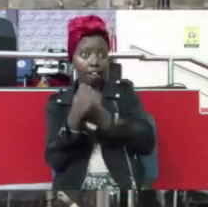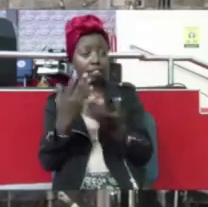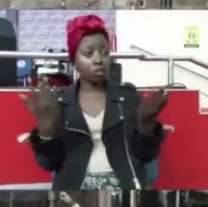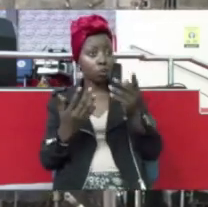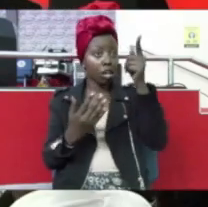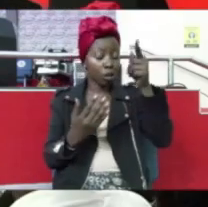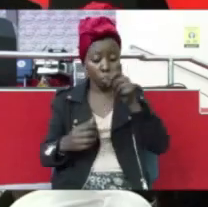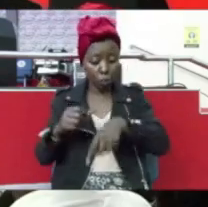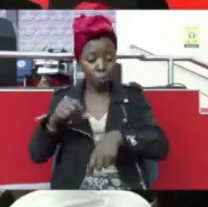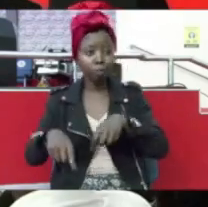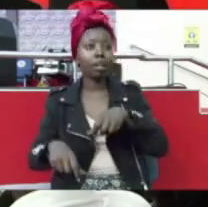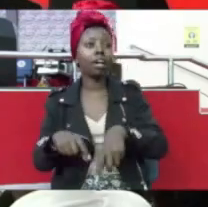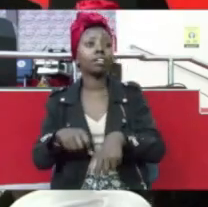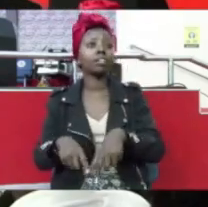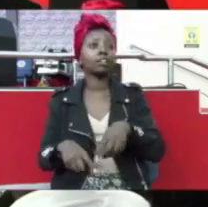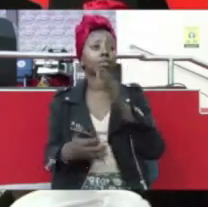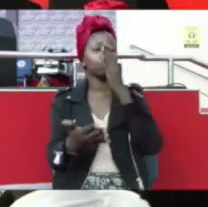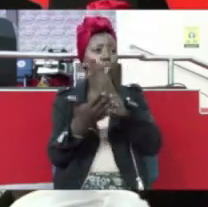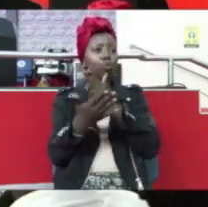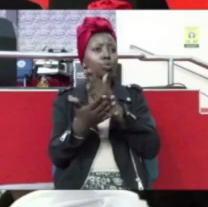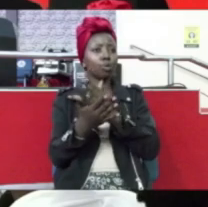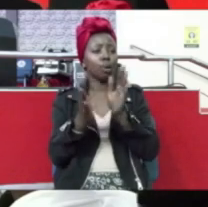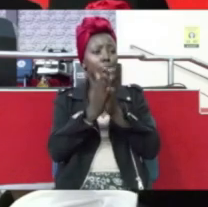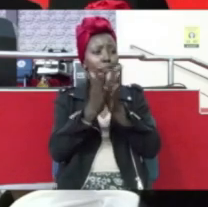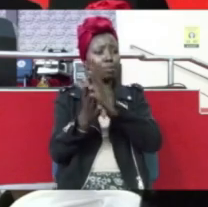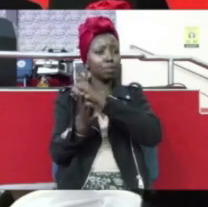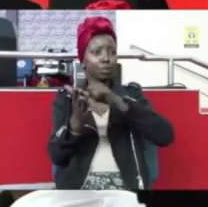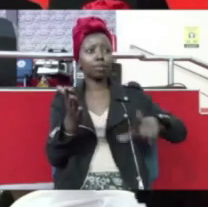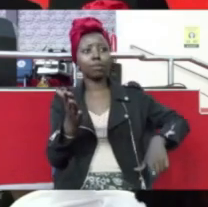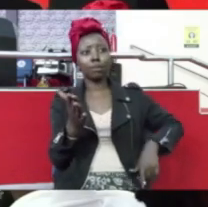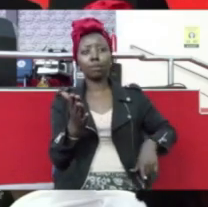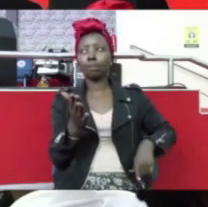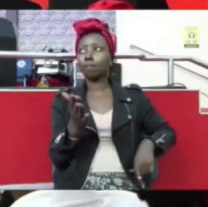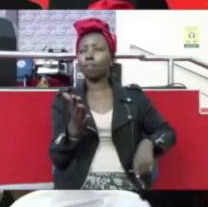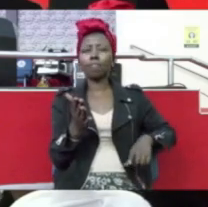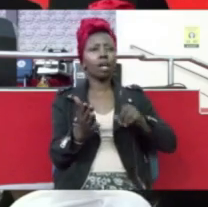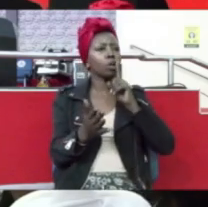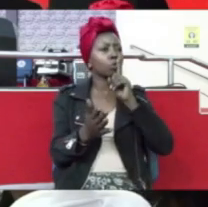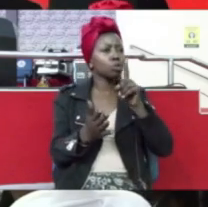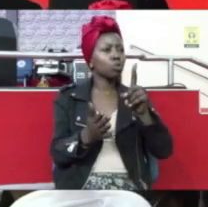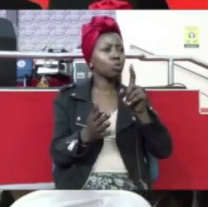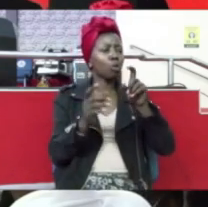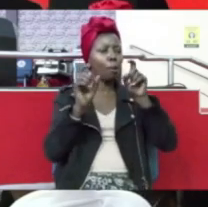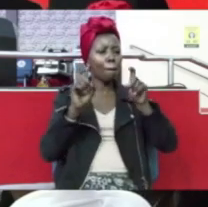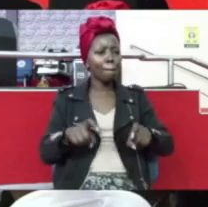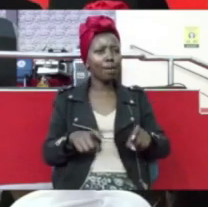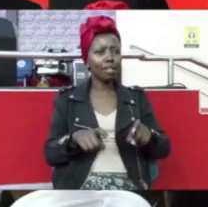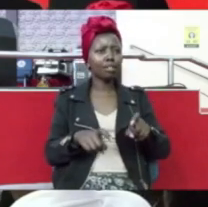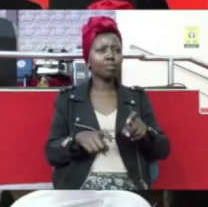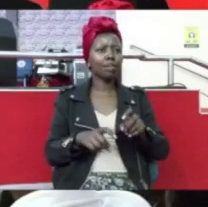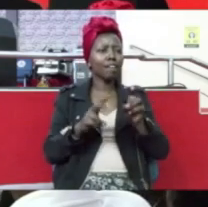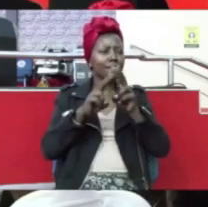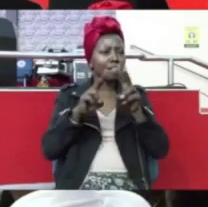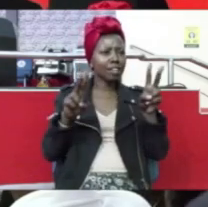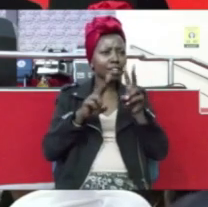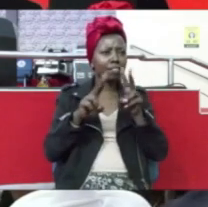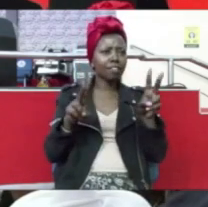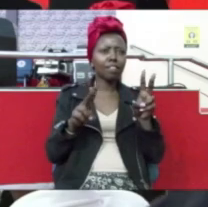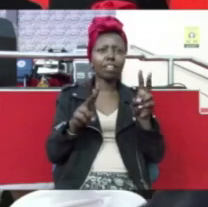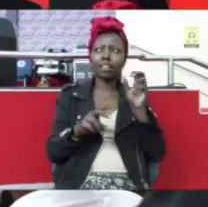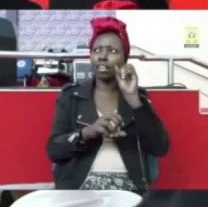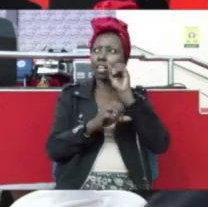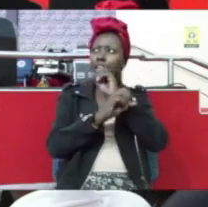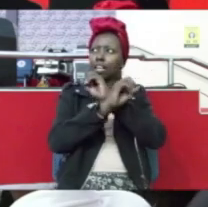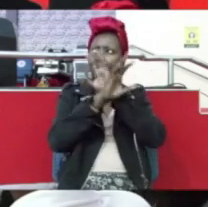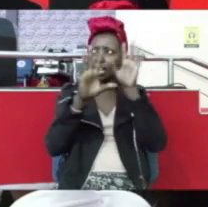planted. Utavuna tu kwenye ulipanda. Praise the name of the Lord. So you need to be very keen as a Christian, a child of